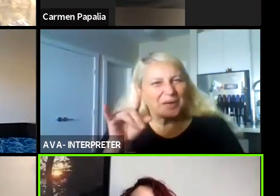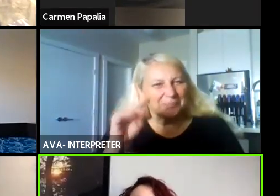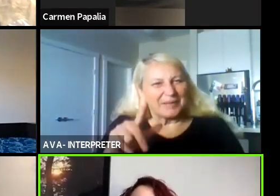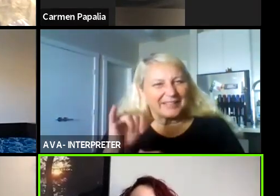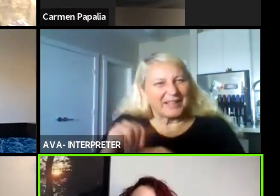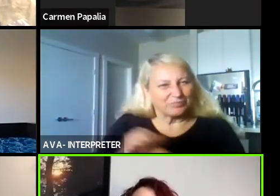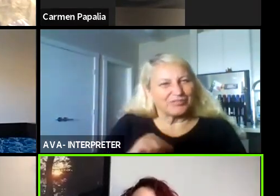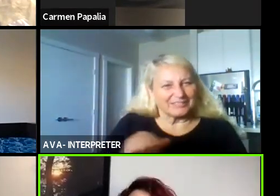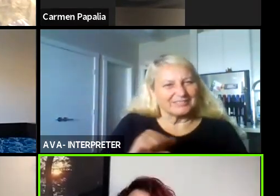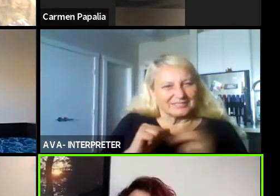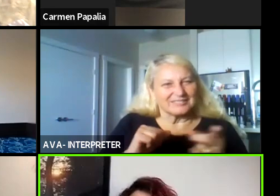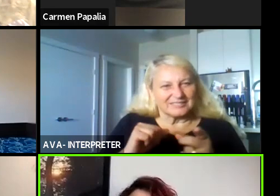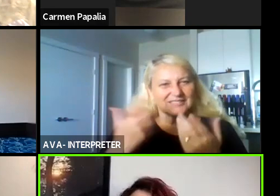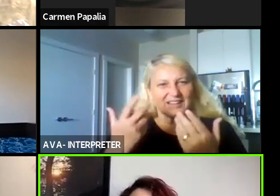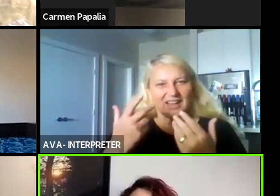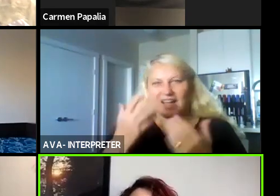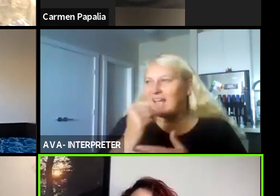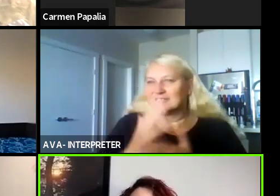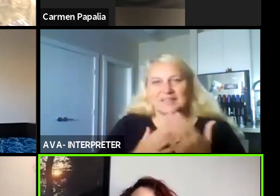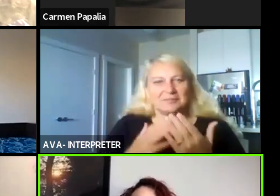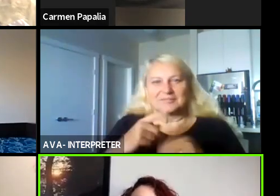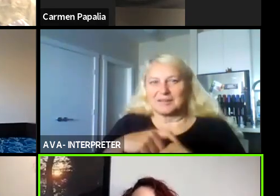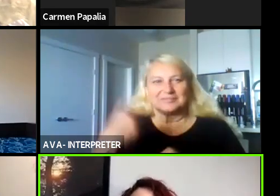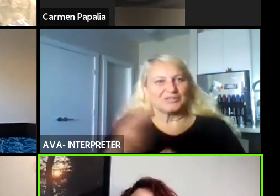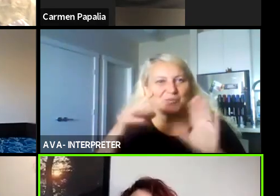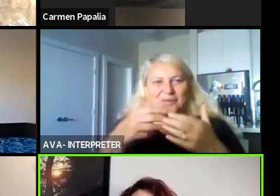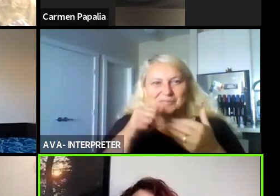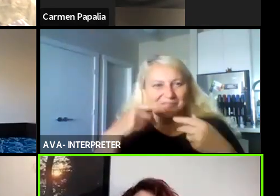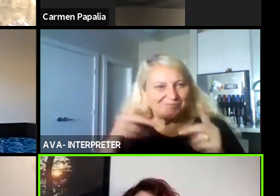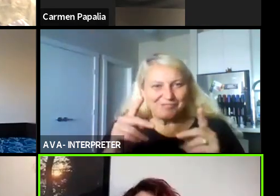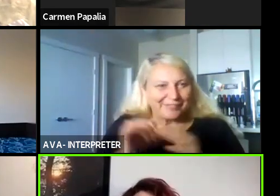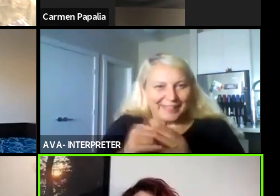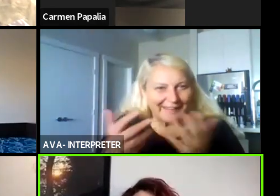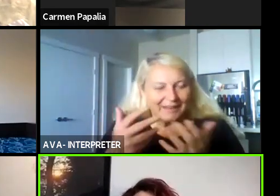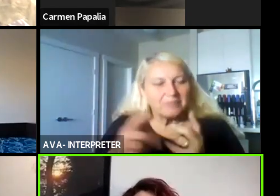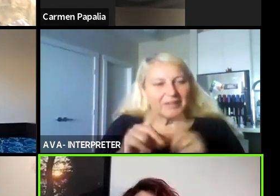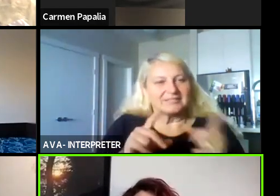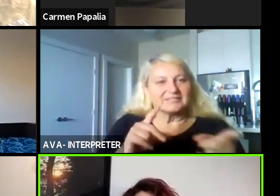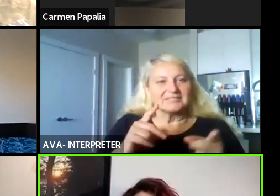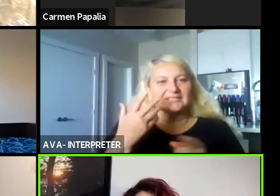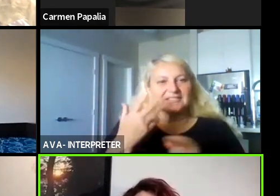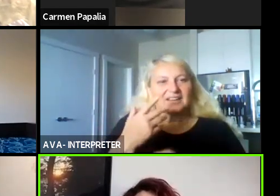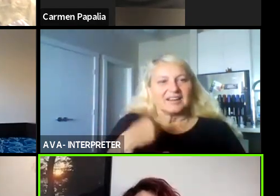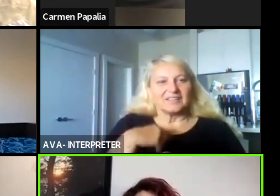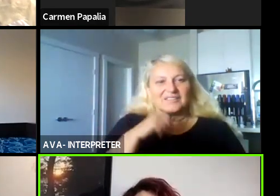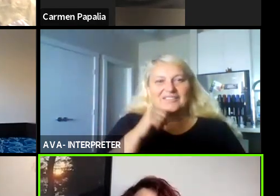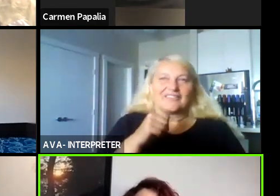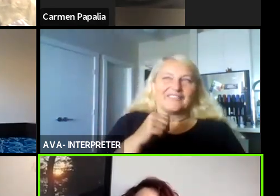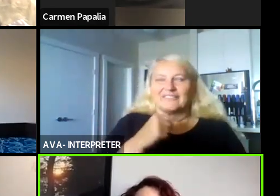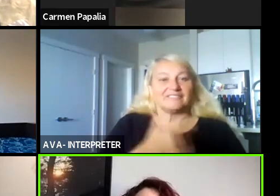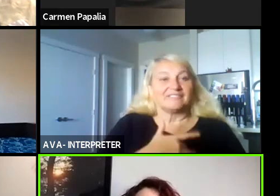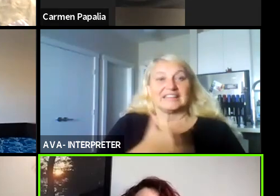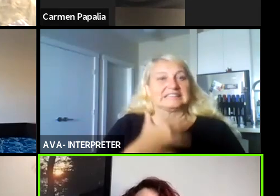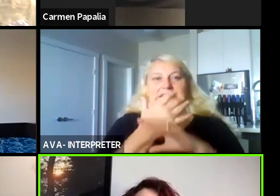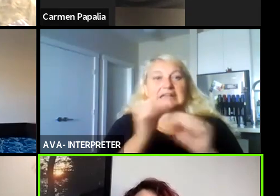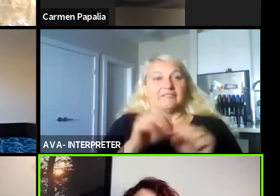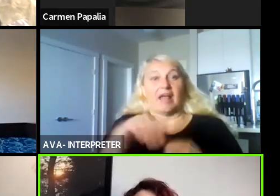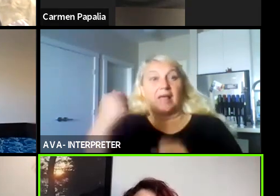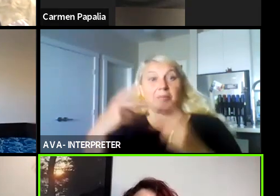that is enabled particularly by this group, but that isn't something that I like necessarily feel available or safe in other